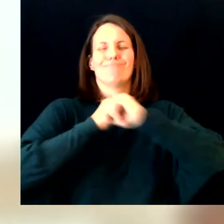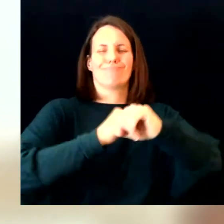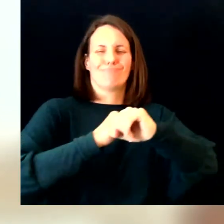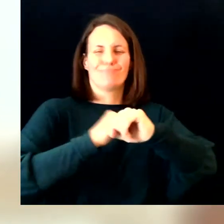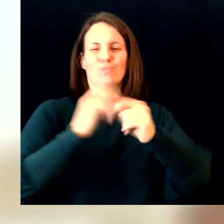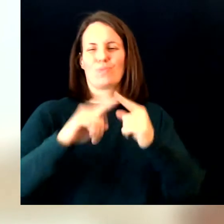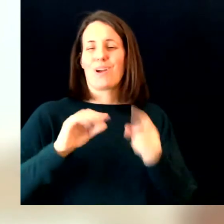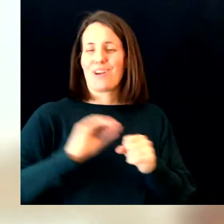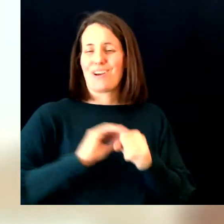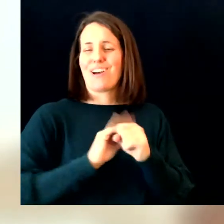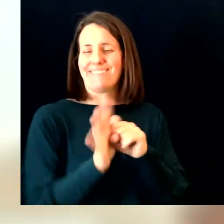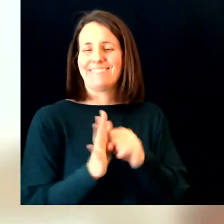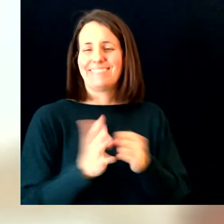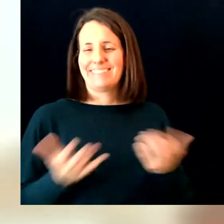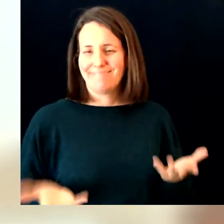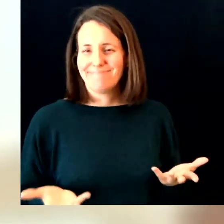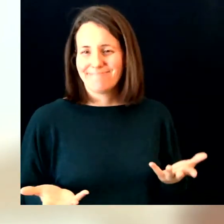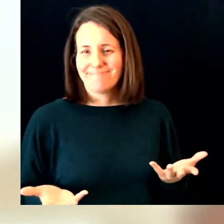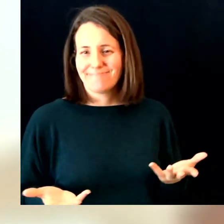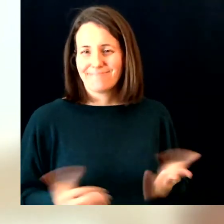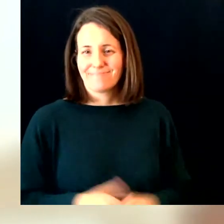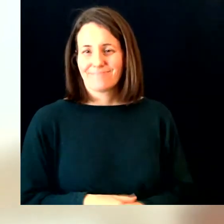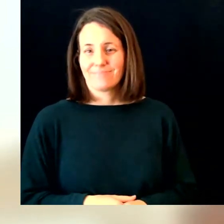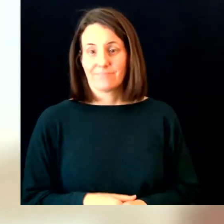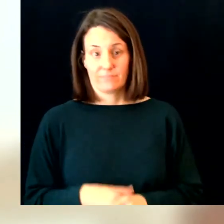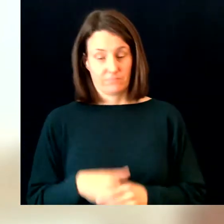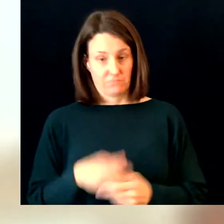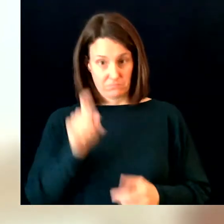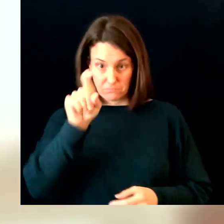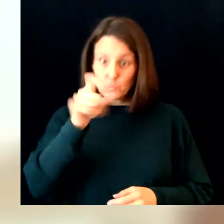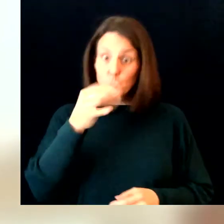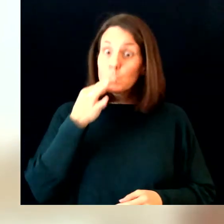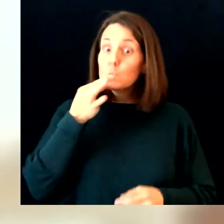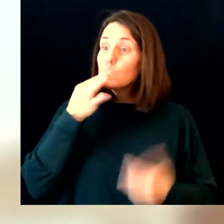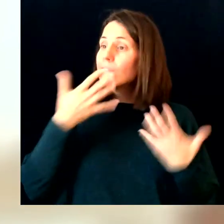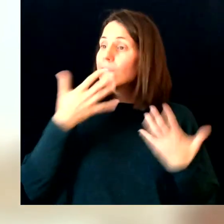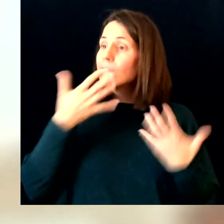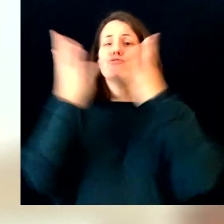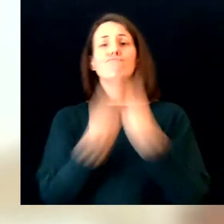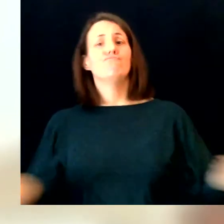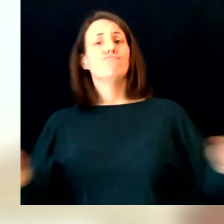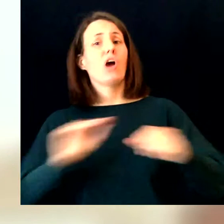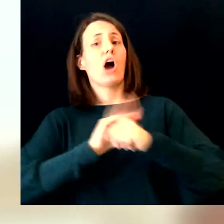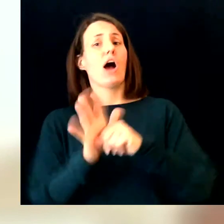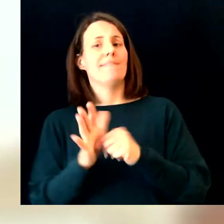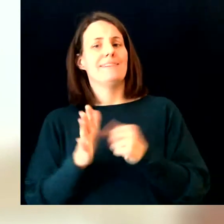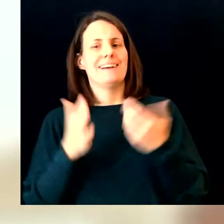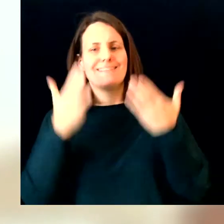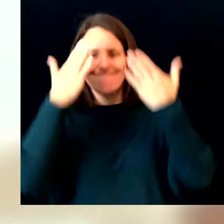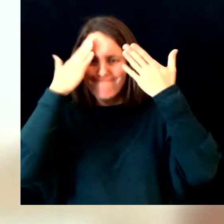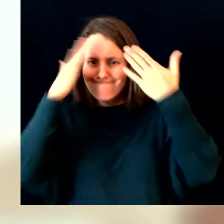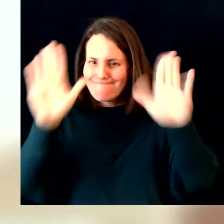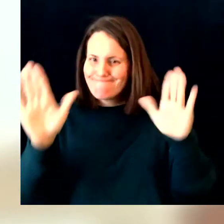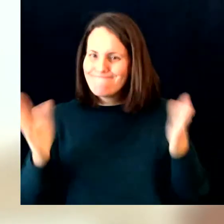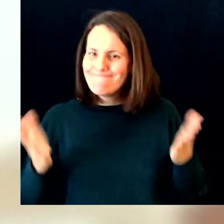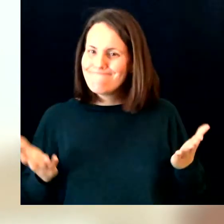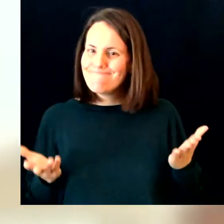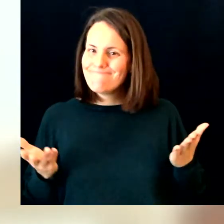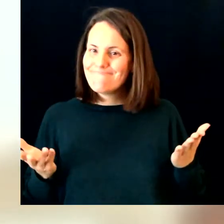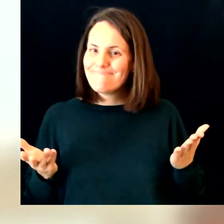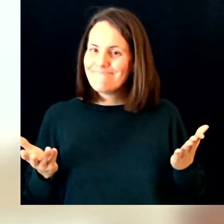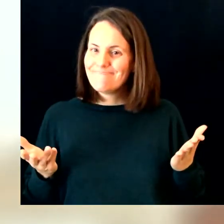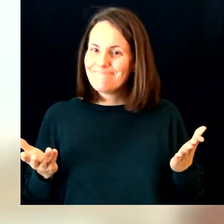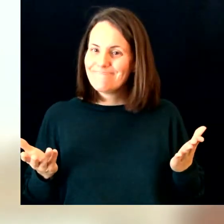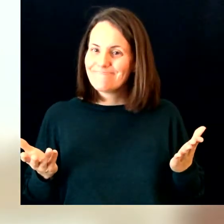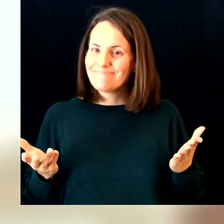that's really the question mark is going to be whether and when additional genetic variants that can escape